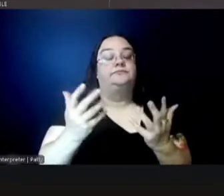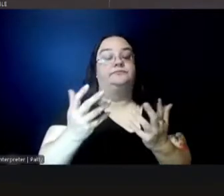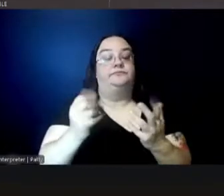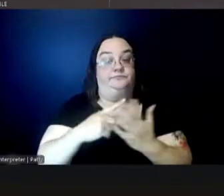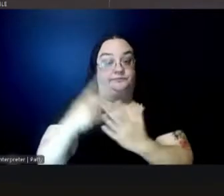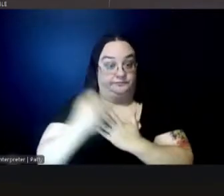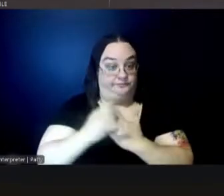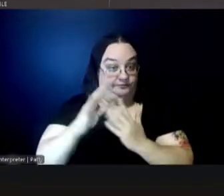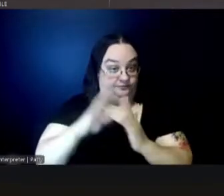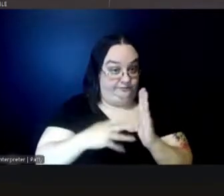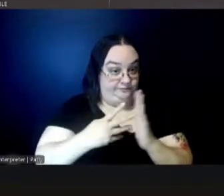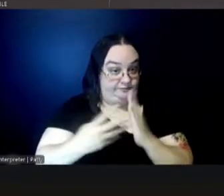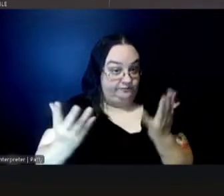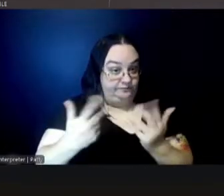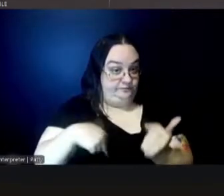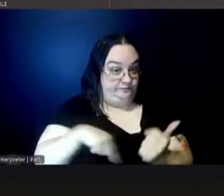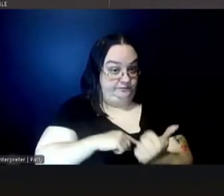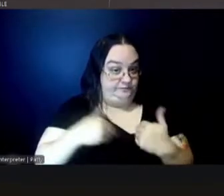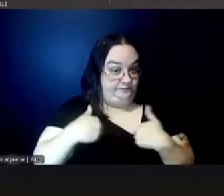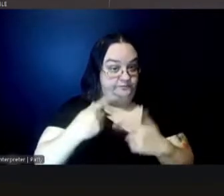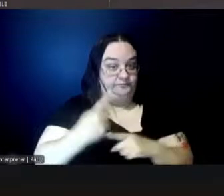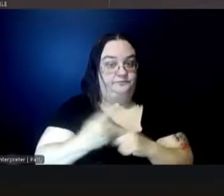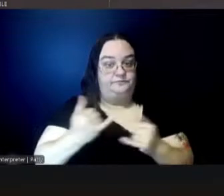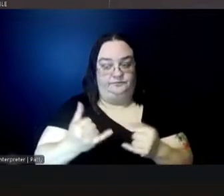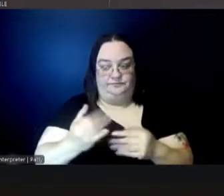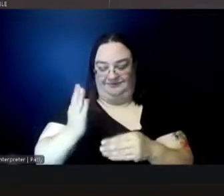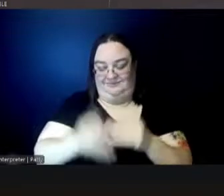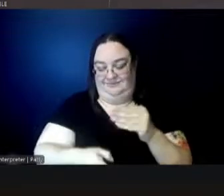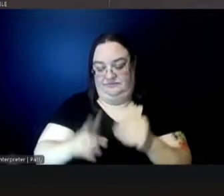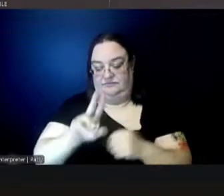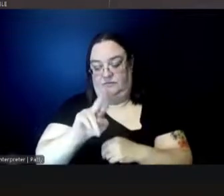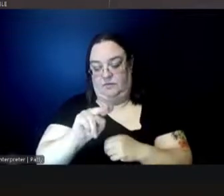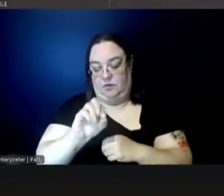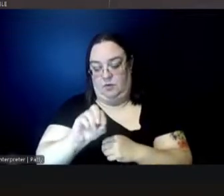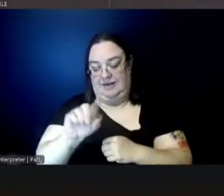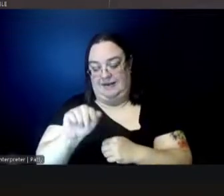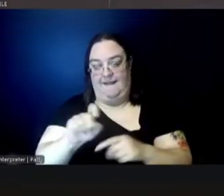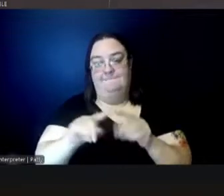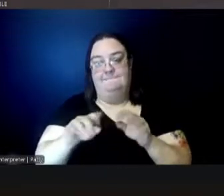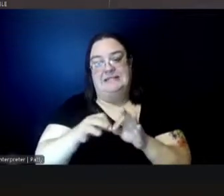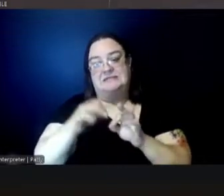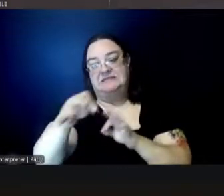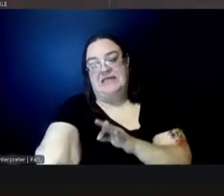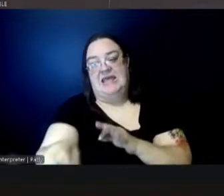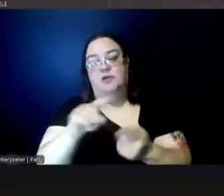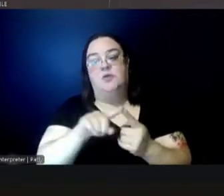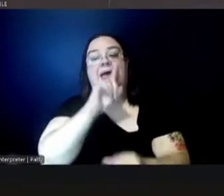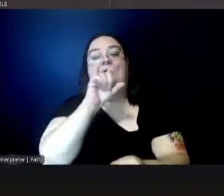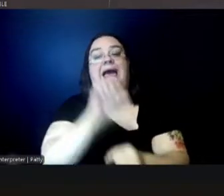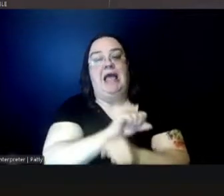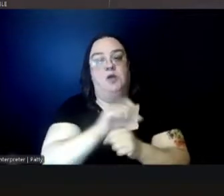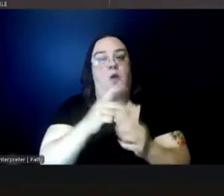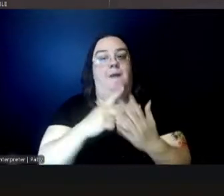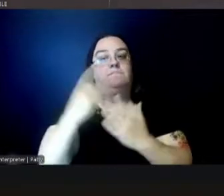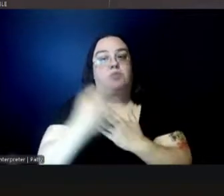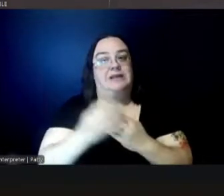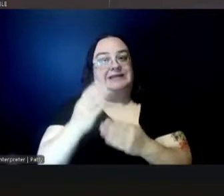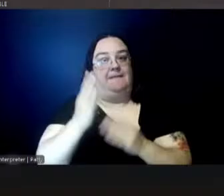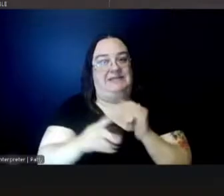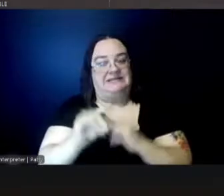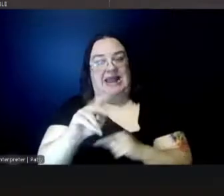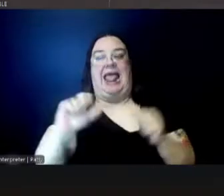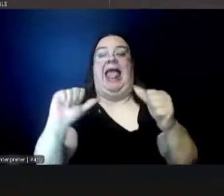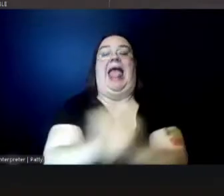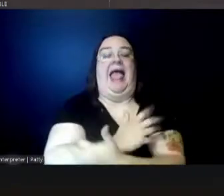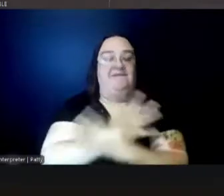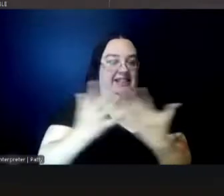that we have, which right now ends at the UNO date, but to extend that out to actual project completion date of everything done. So that is